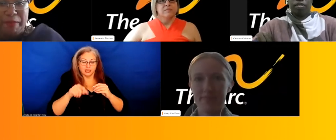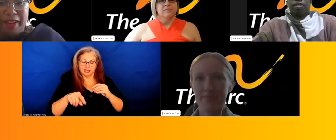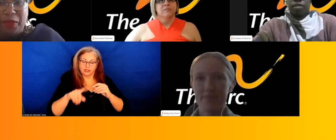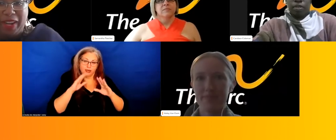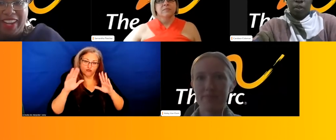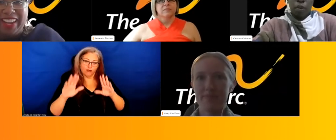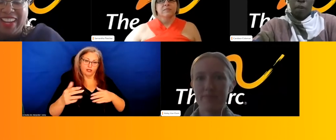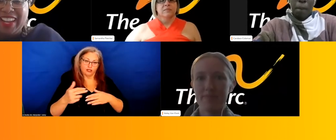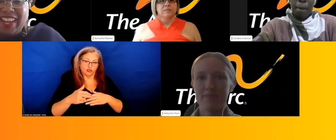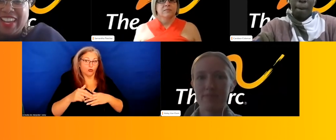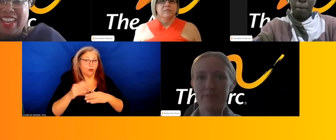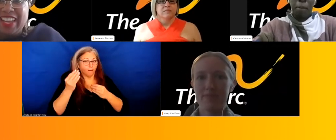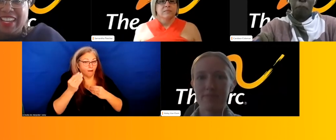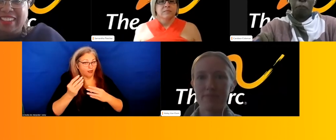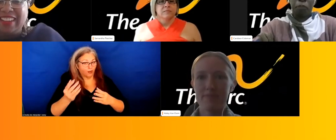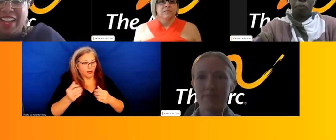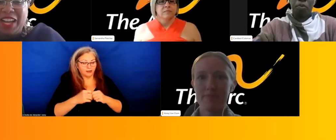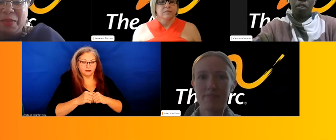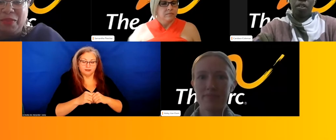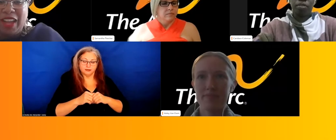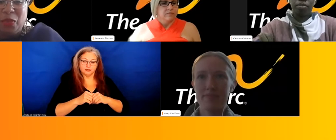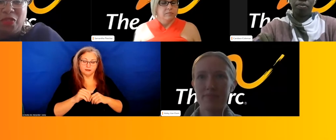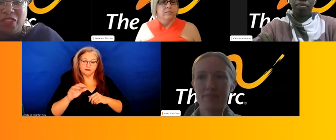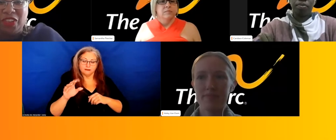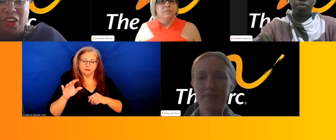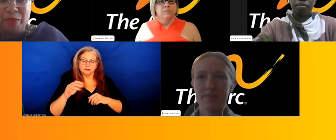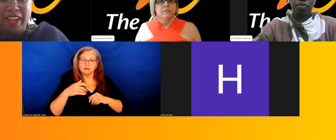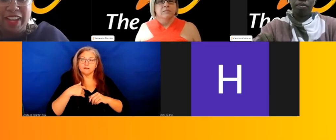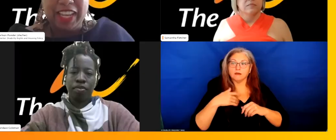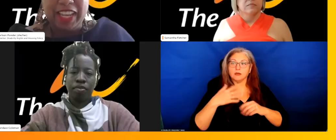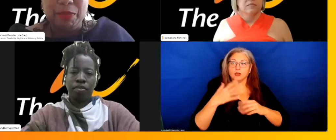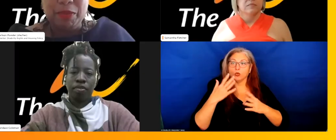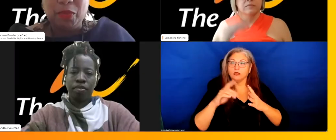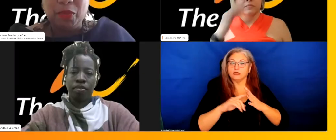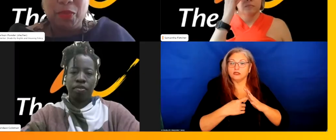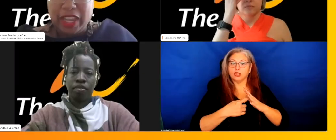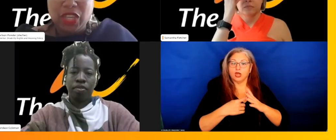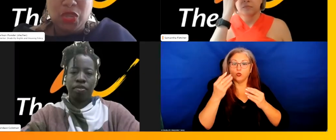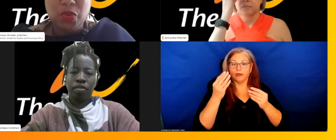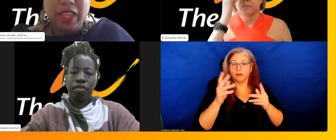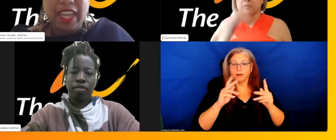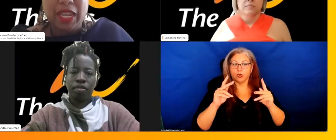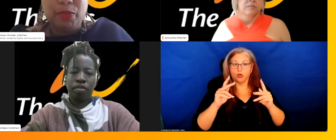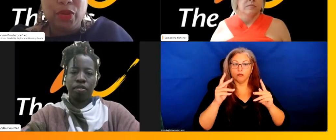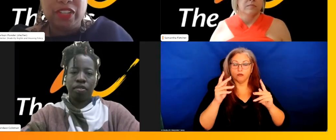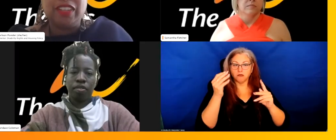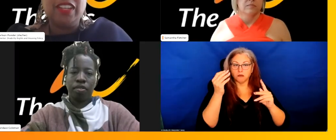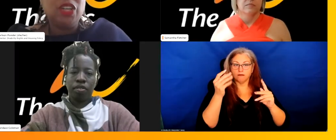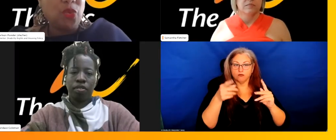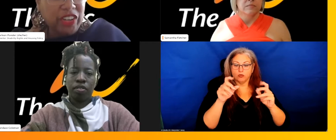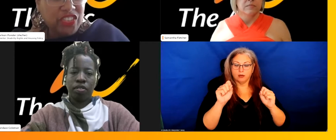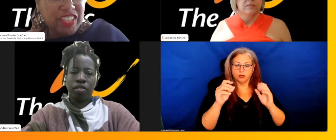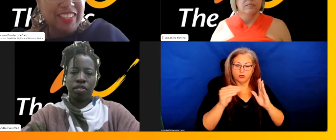join, by the way, and I will just start by letting people know that you can put